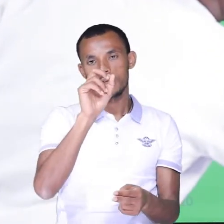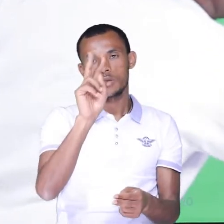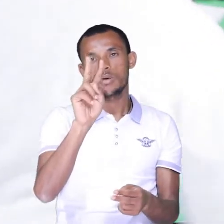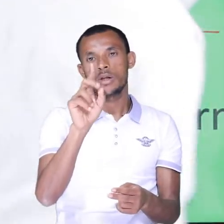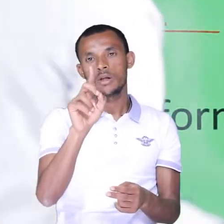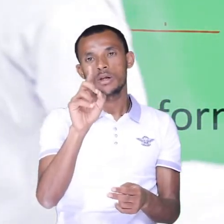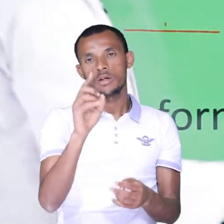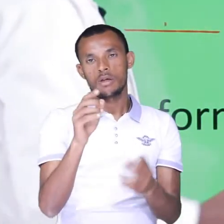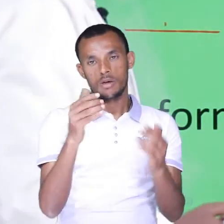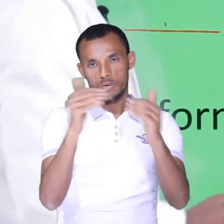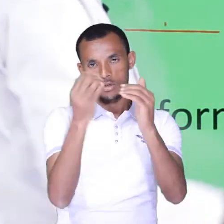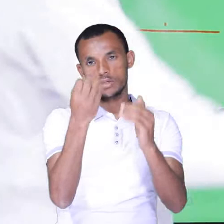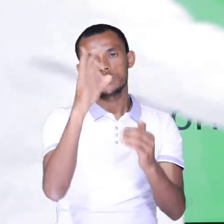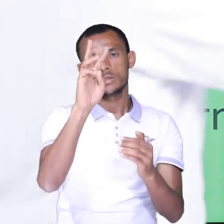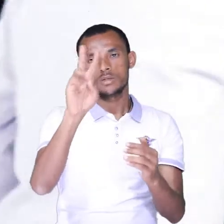us 62,